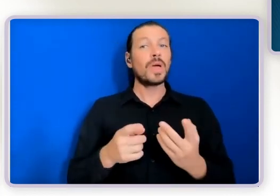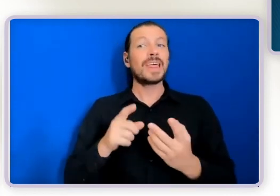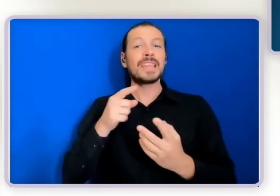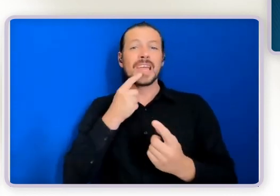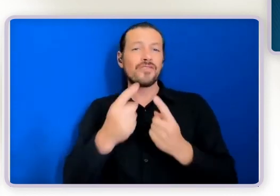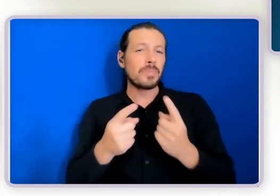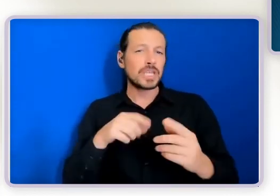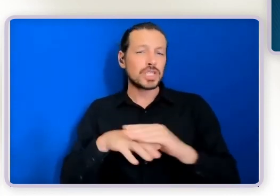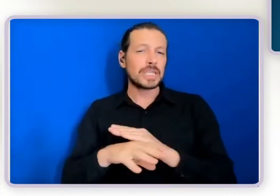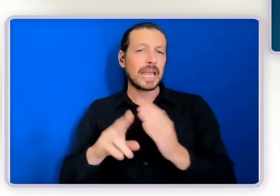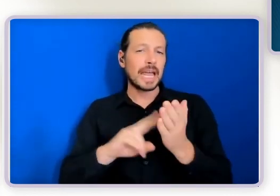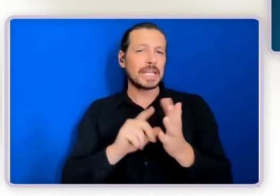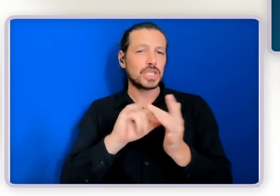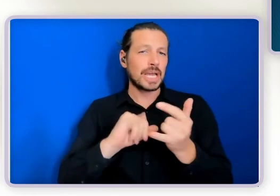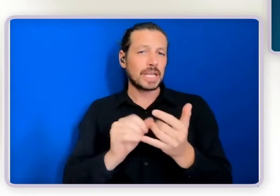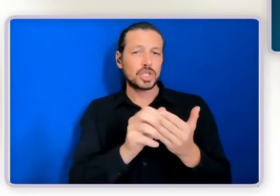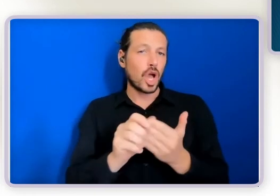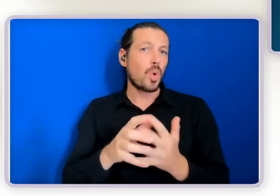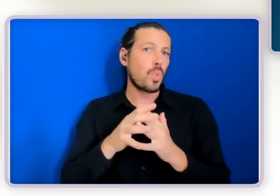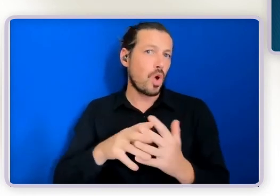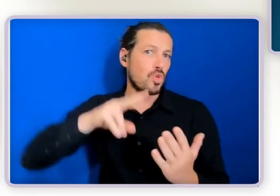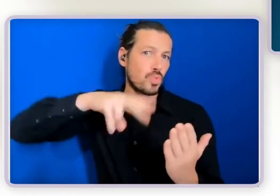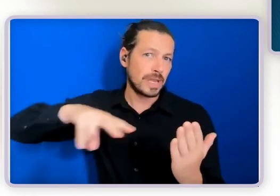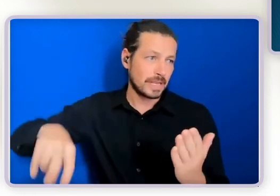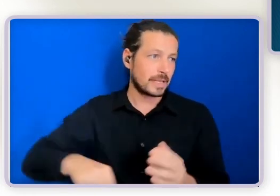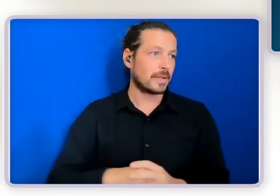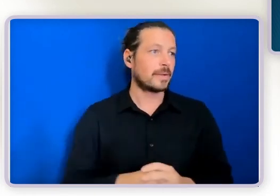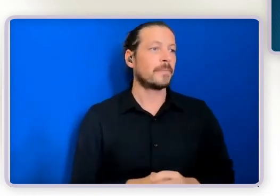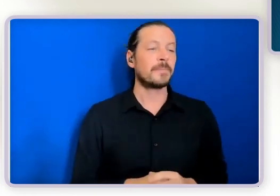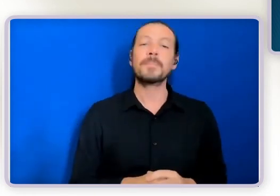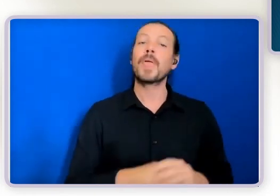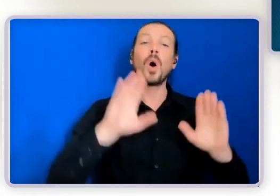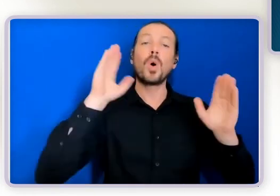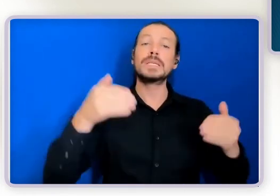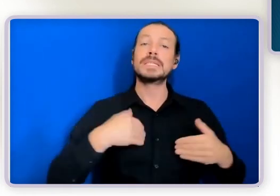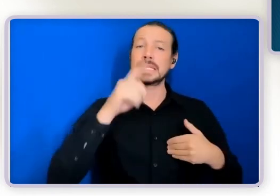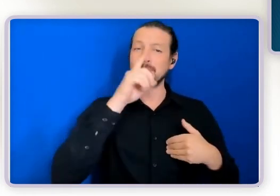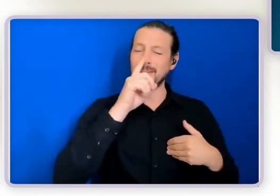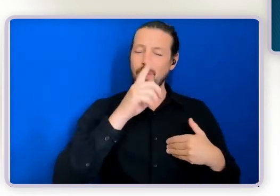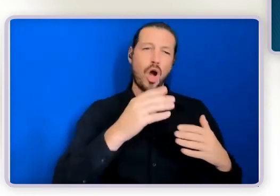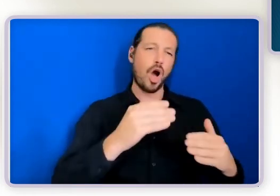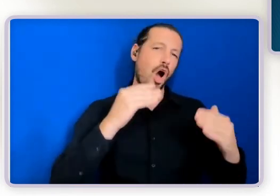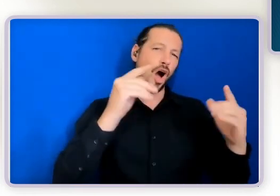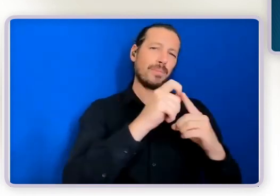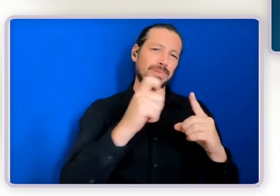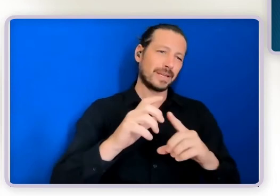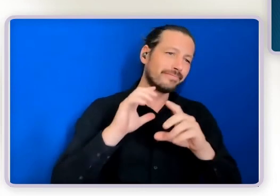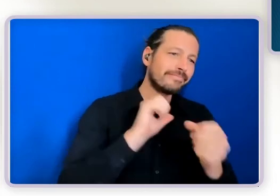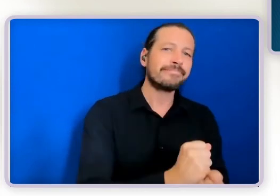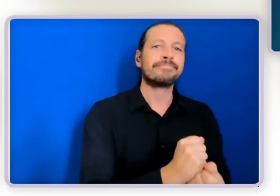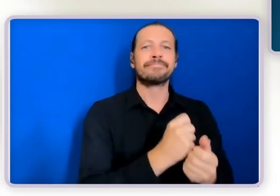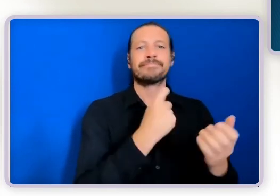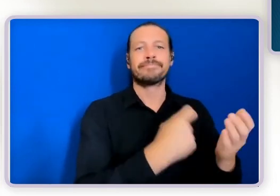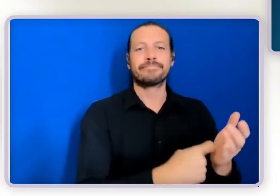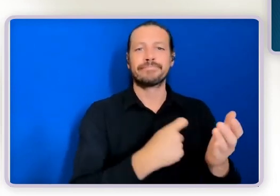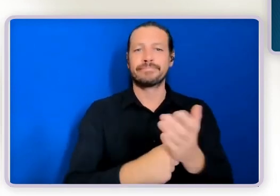High rate of restrictive practices against autistic individuals, people who can't communicate, which starts